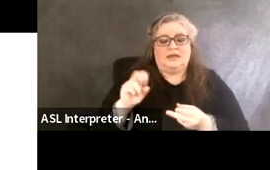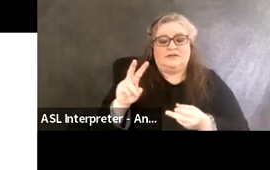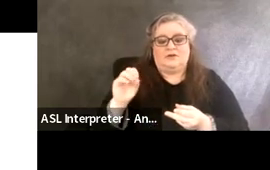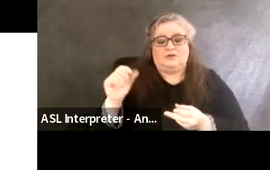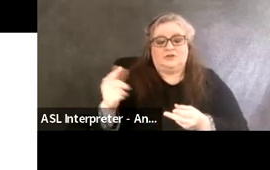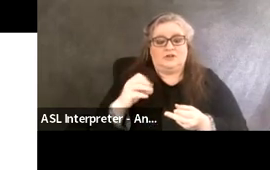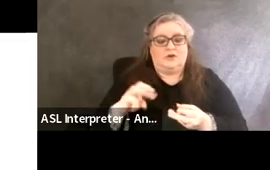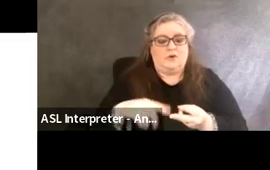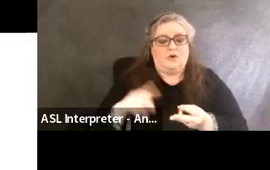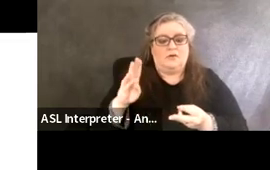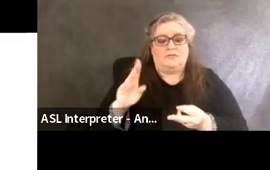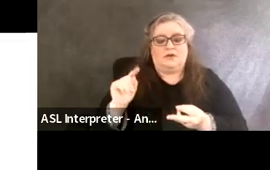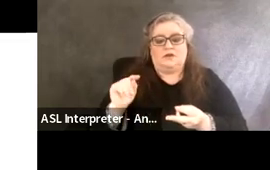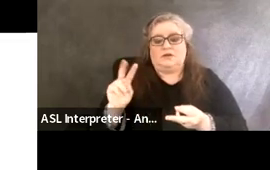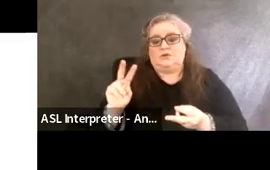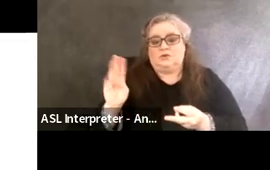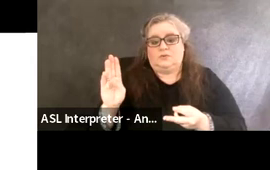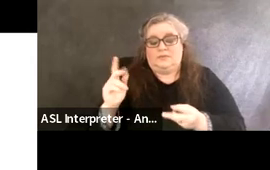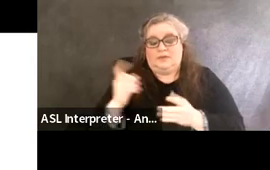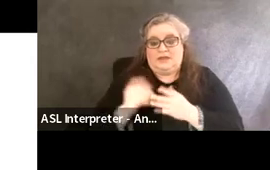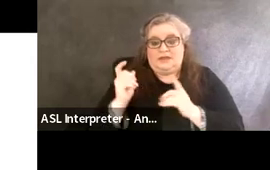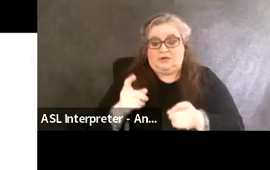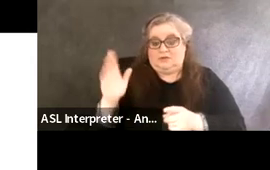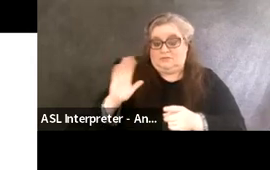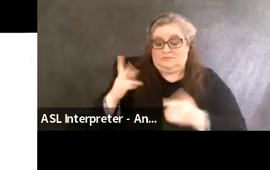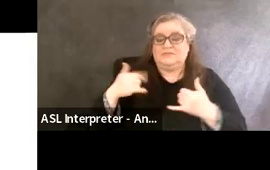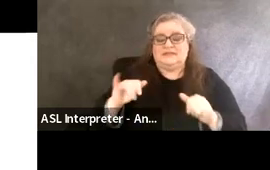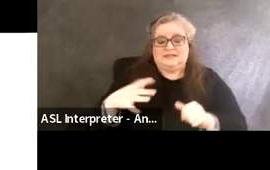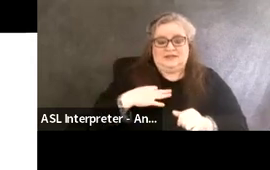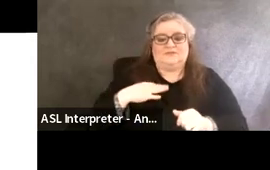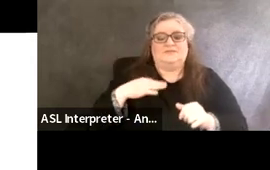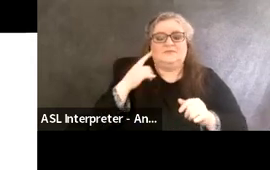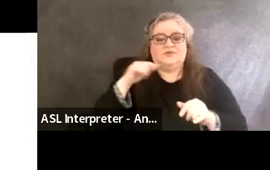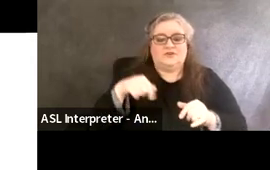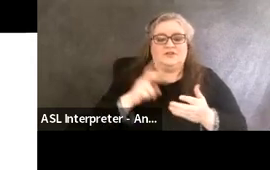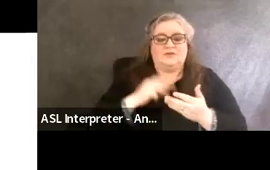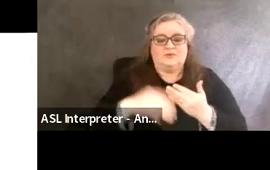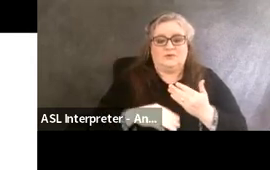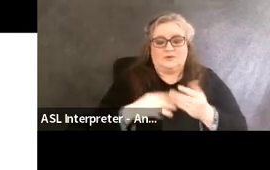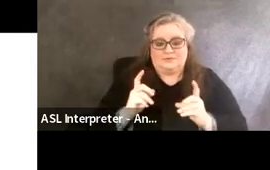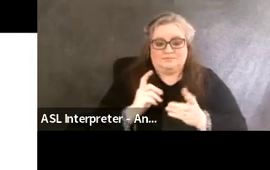B2B grants in the past, you're still eligible for this grant program.